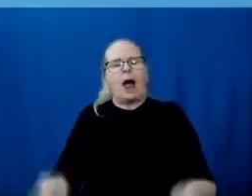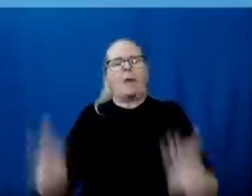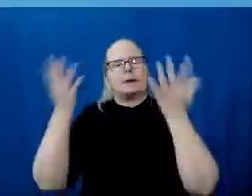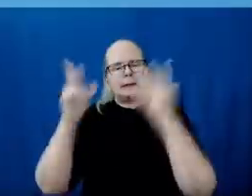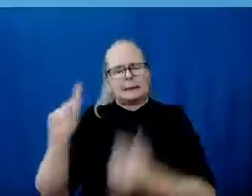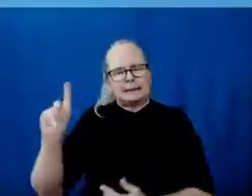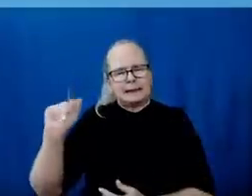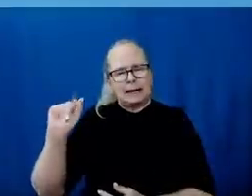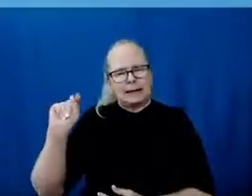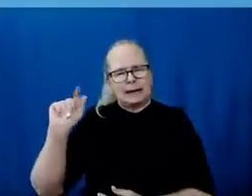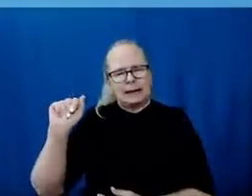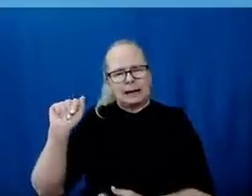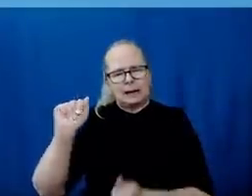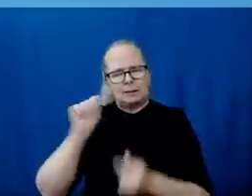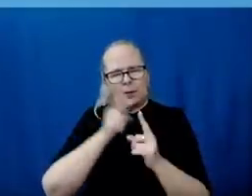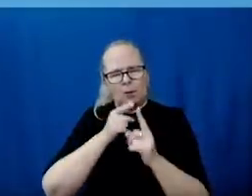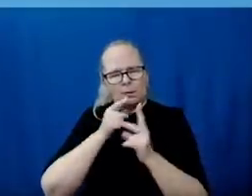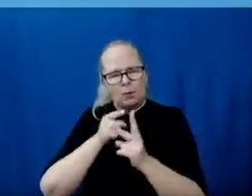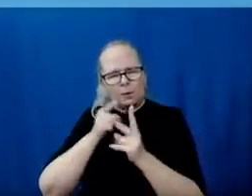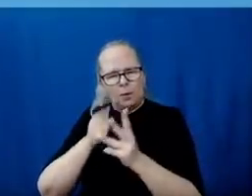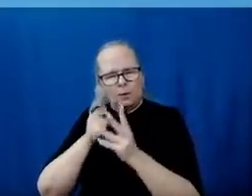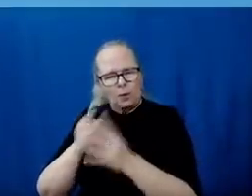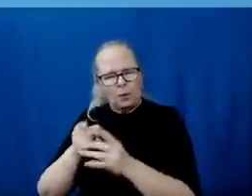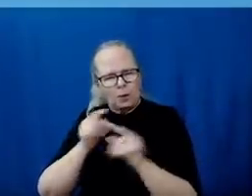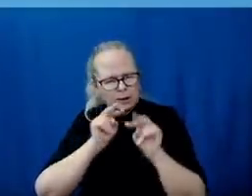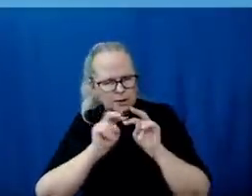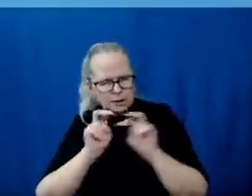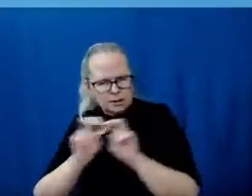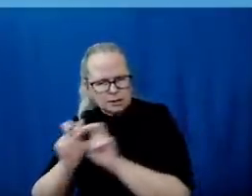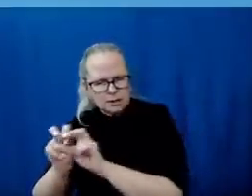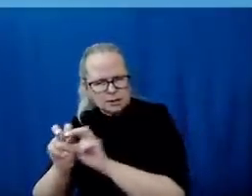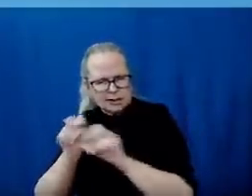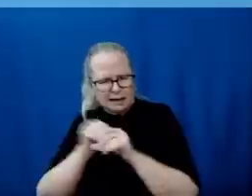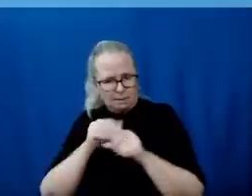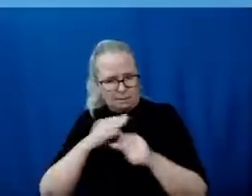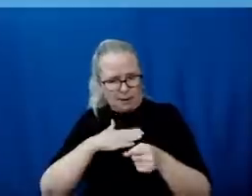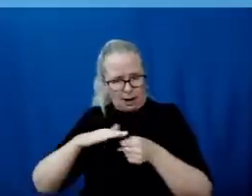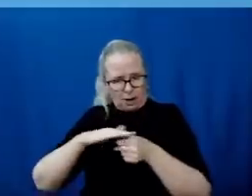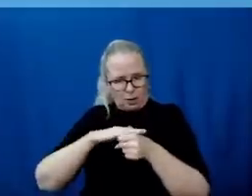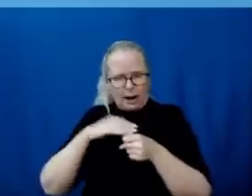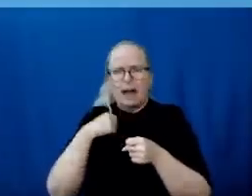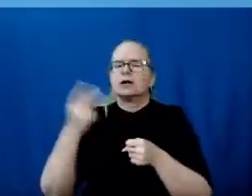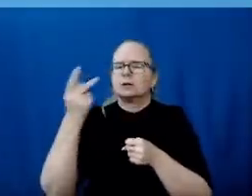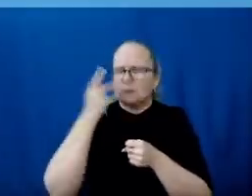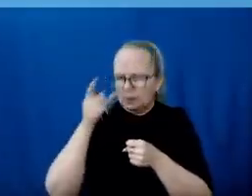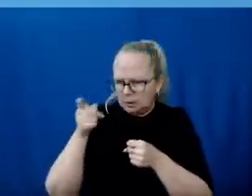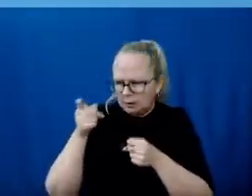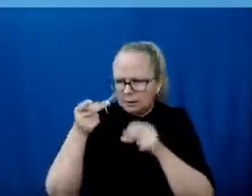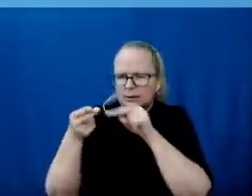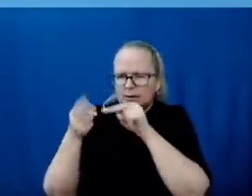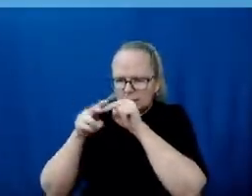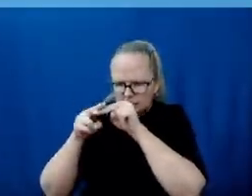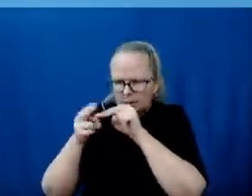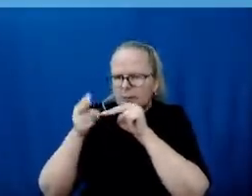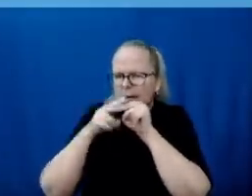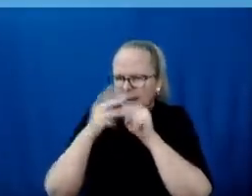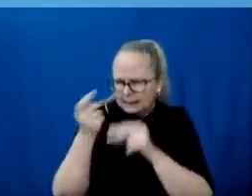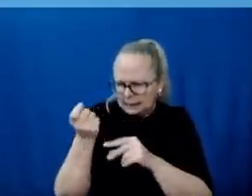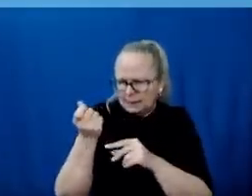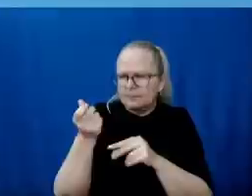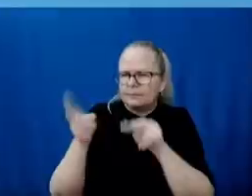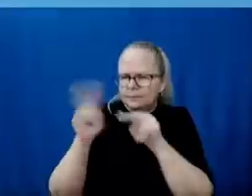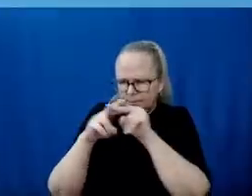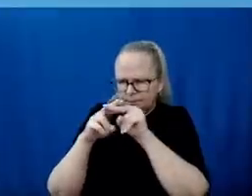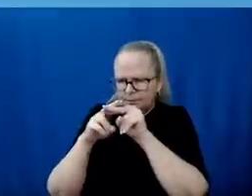how many data points am I looking for in my specific community to be like, yes, that is definitely a bit of